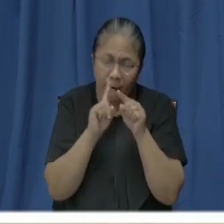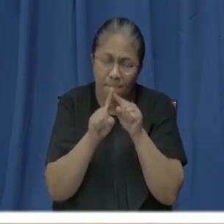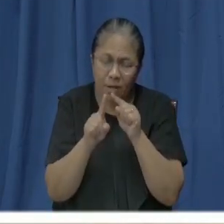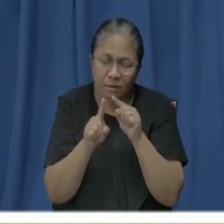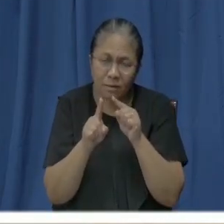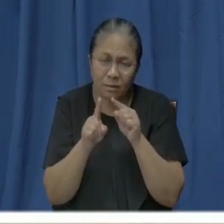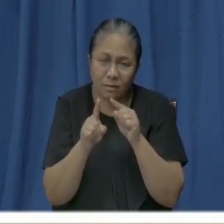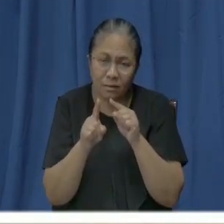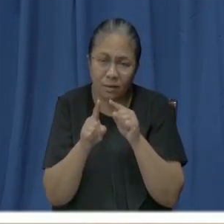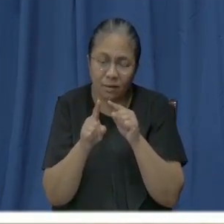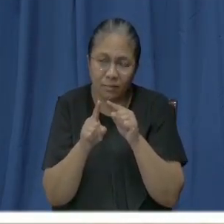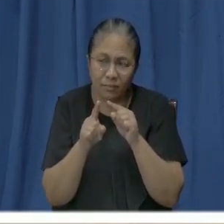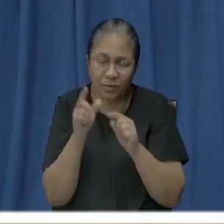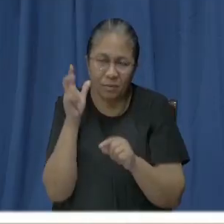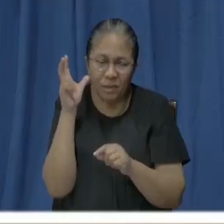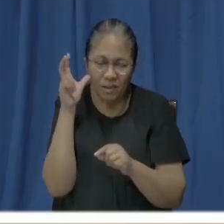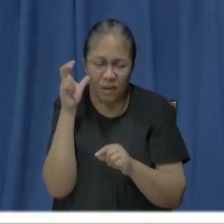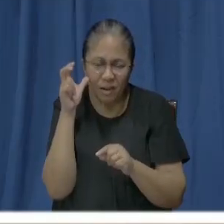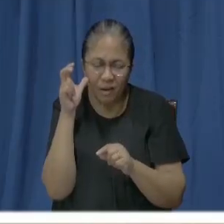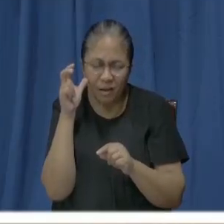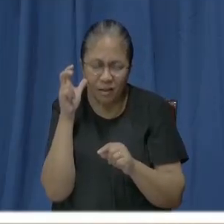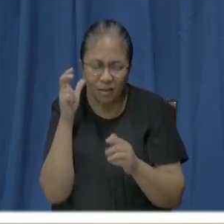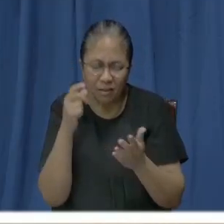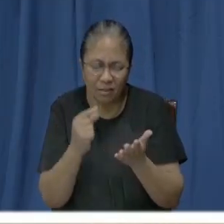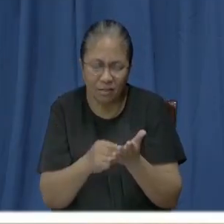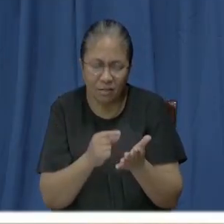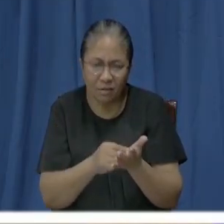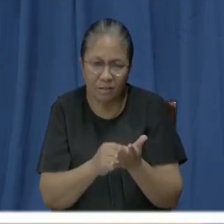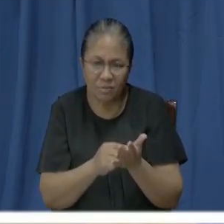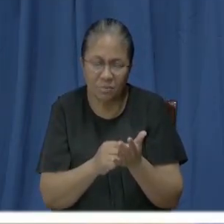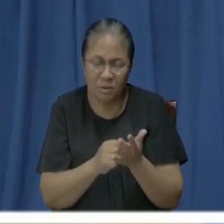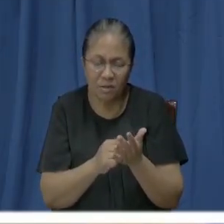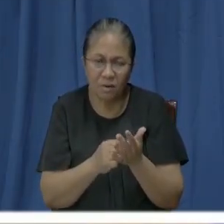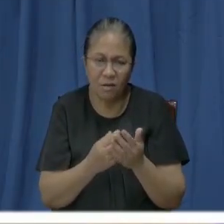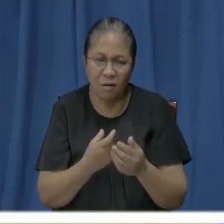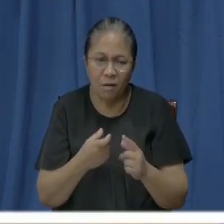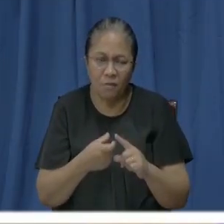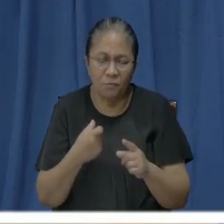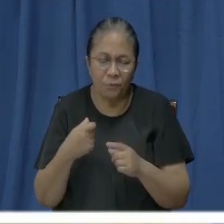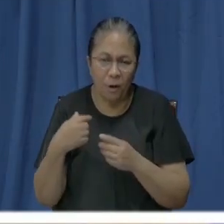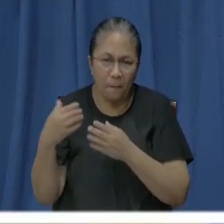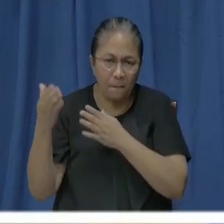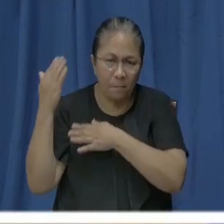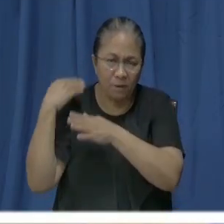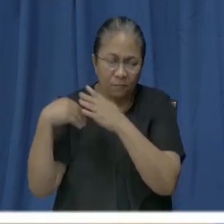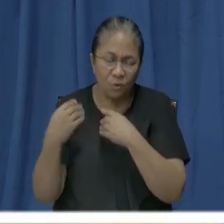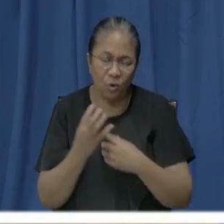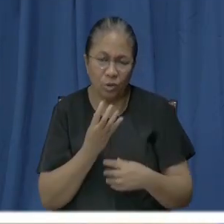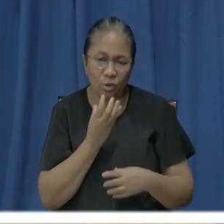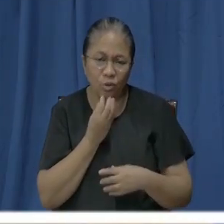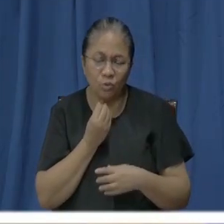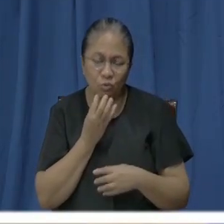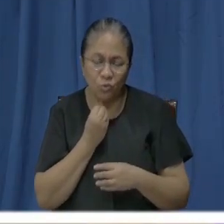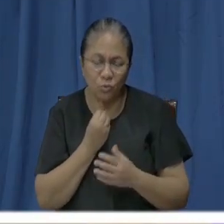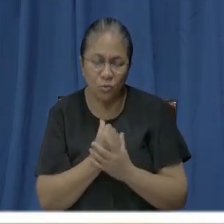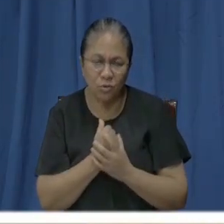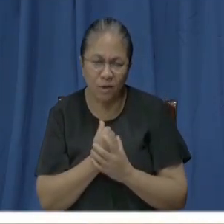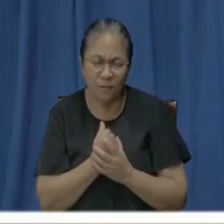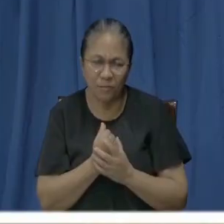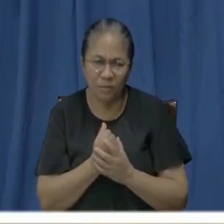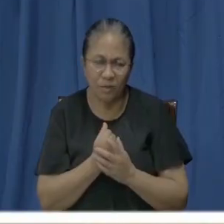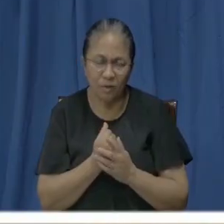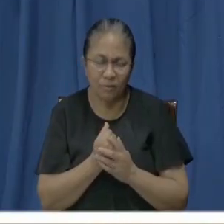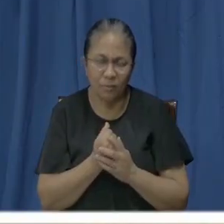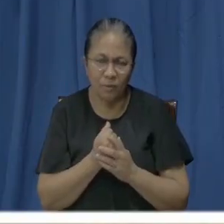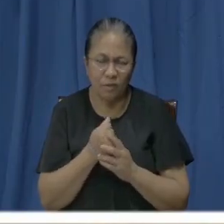it in the context of a first century Jew and to look at it again, to recognize the radical